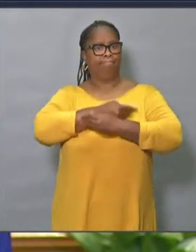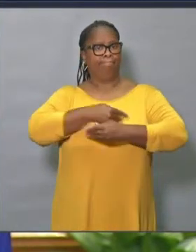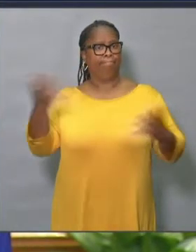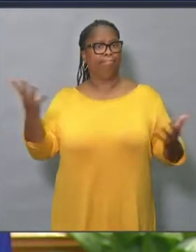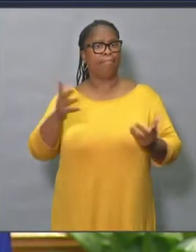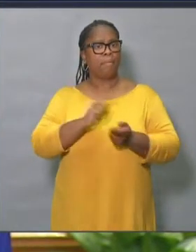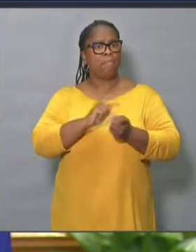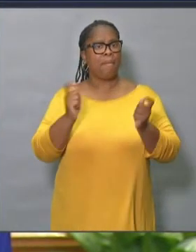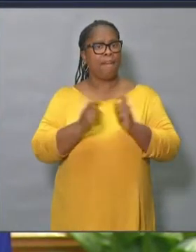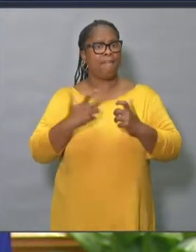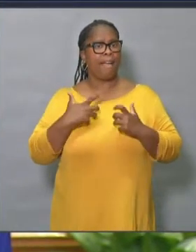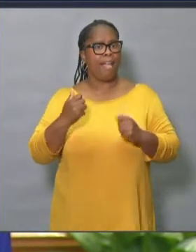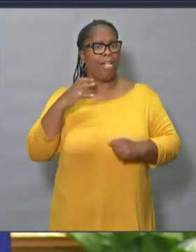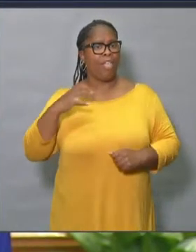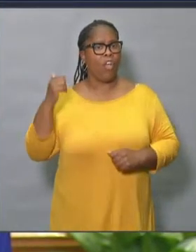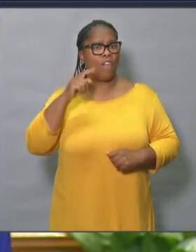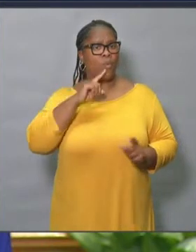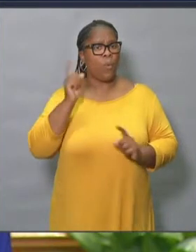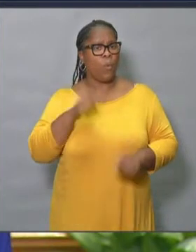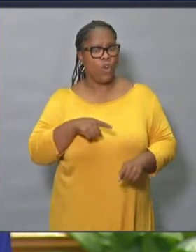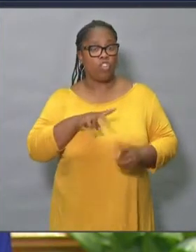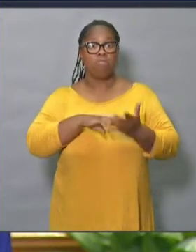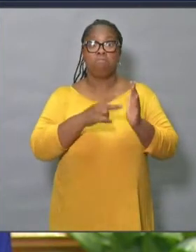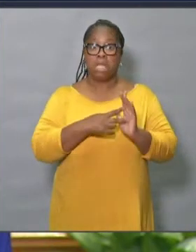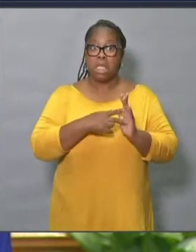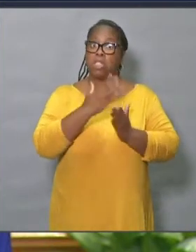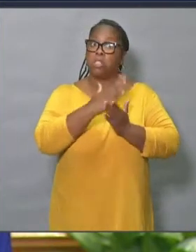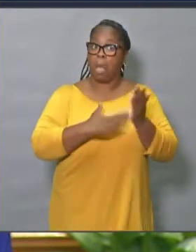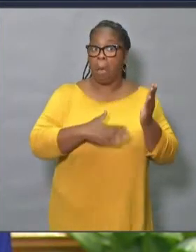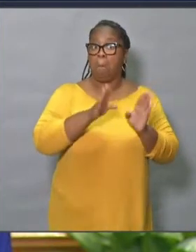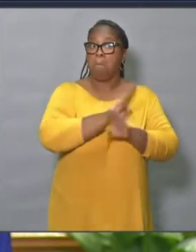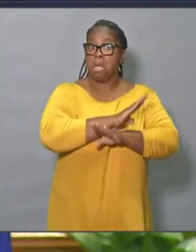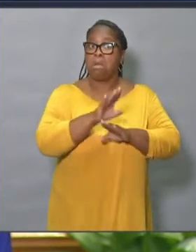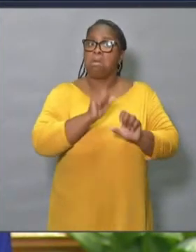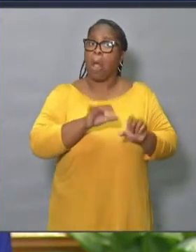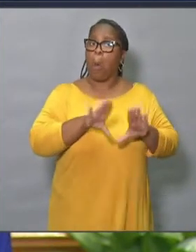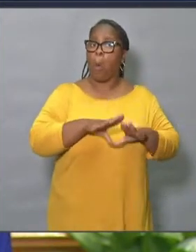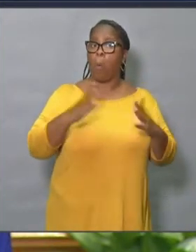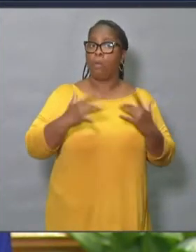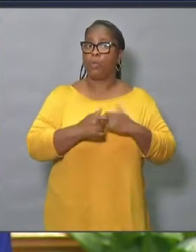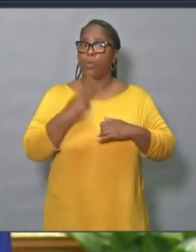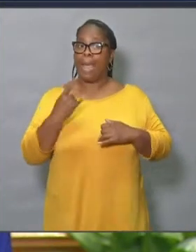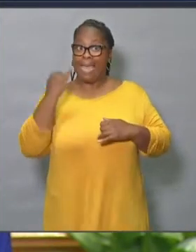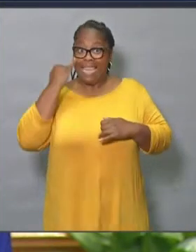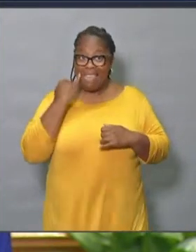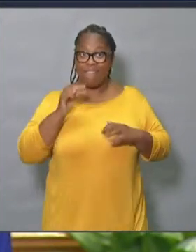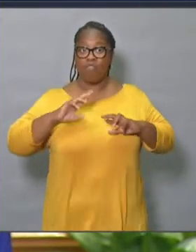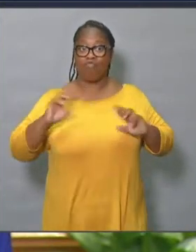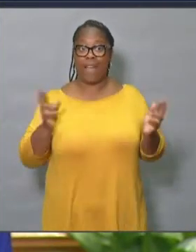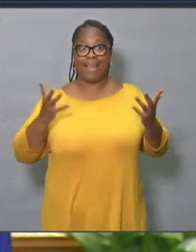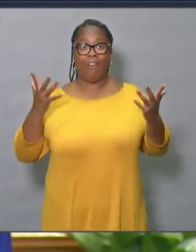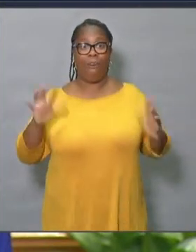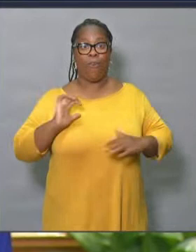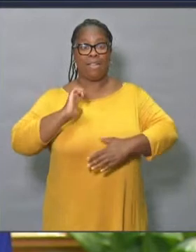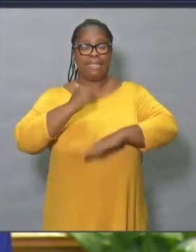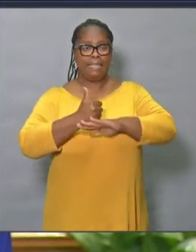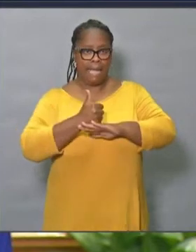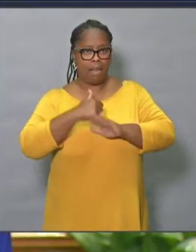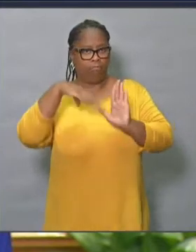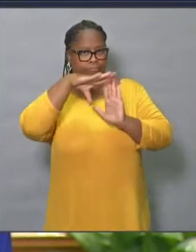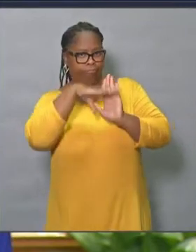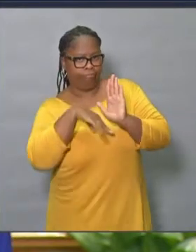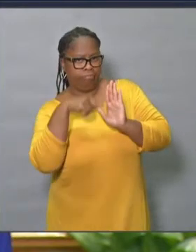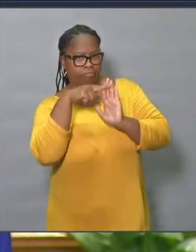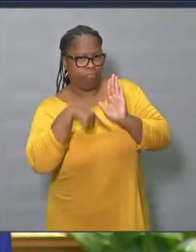that permits additional sectors to reopen as early as today once they implement the required protocols for infection